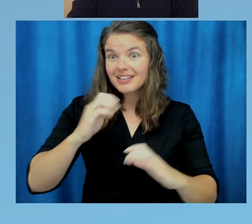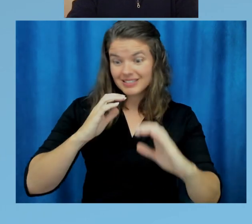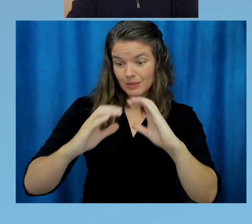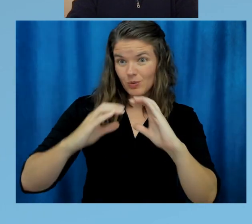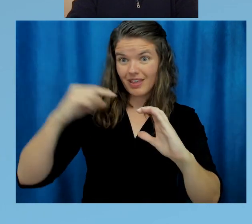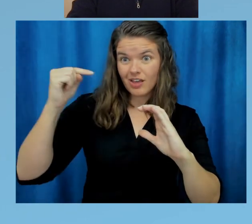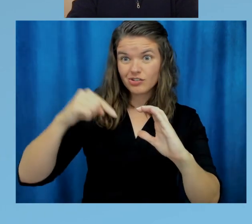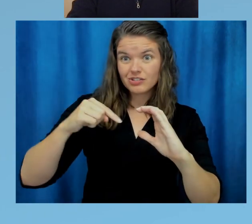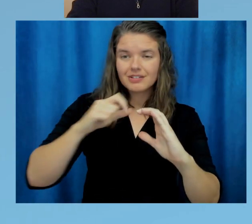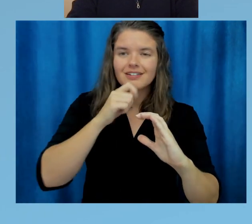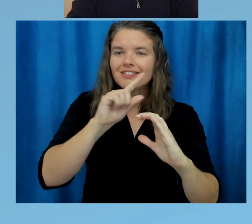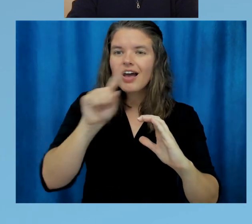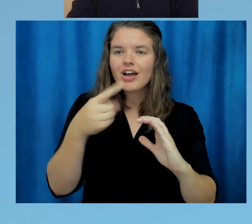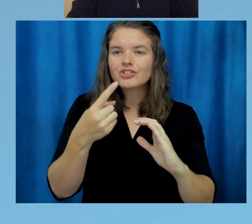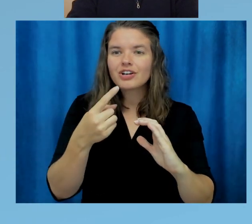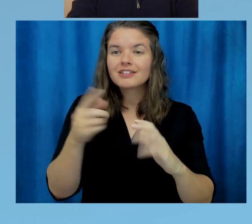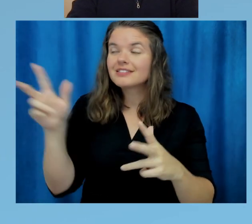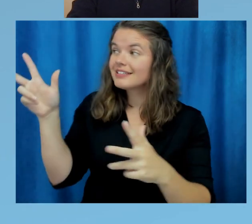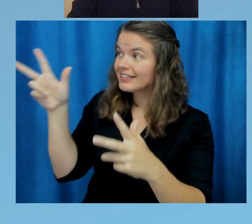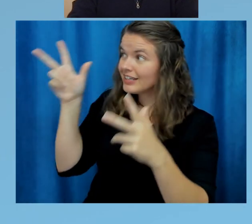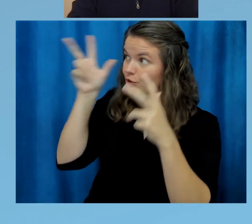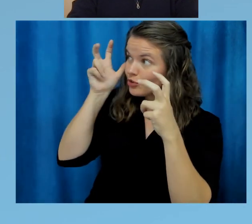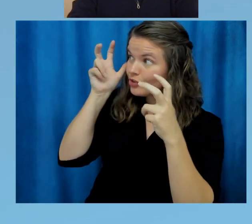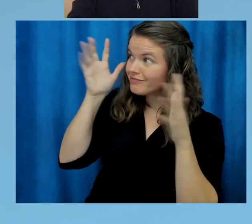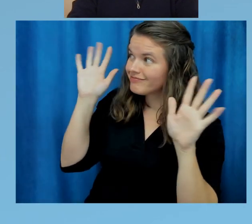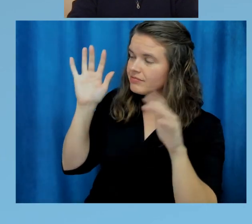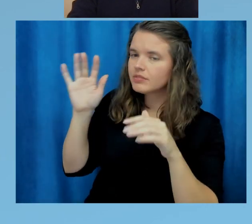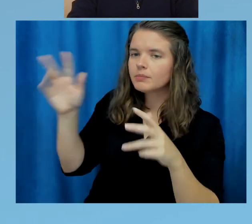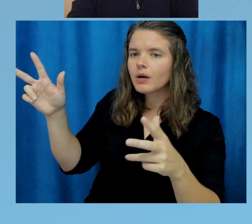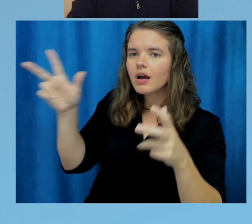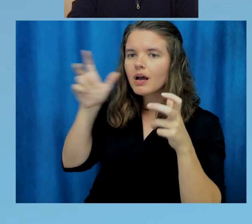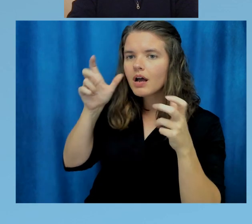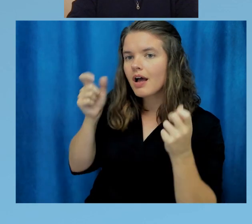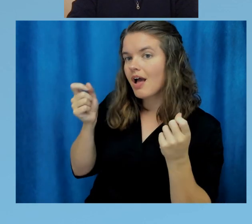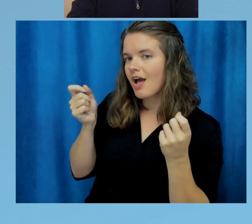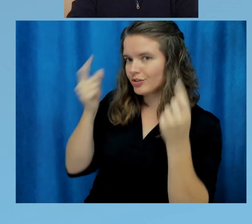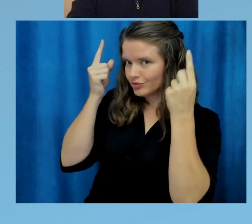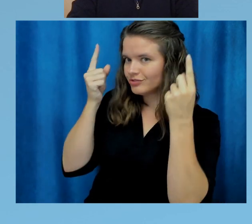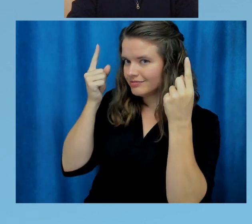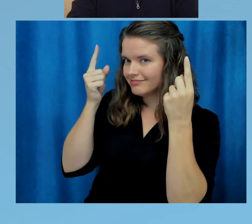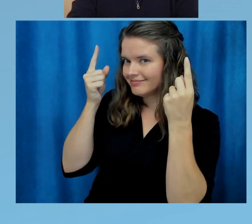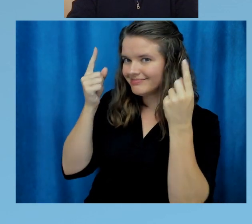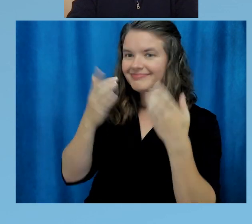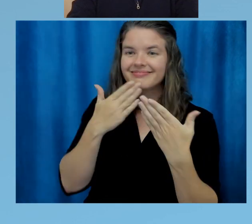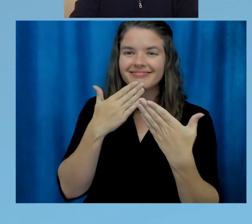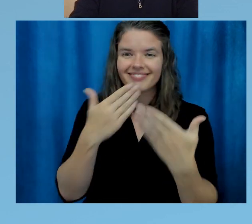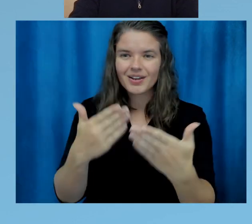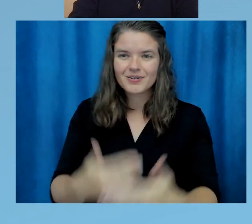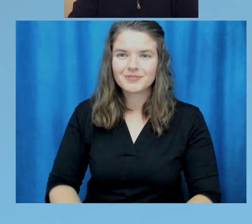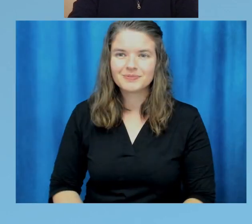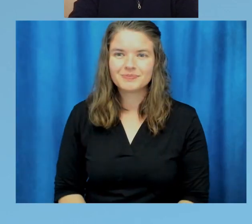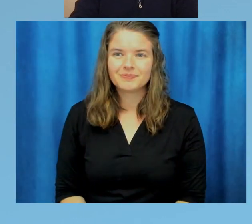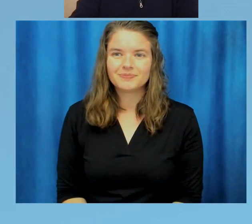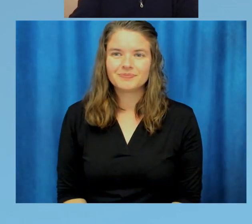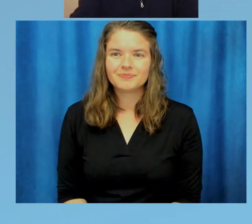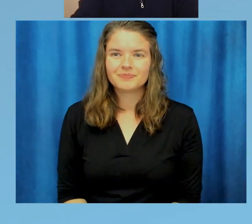Because communication is not about just what is heard, it's about what is understood. Thank you.